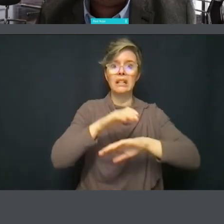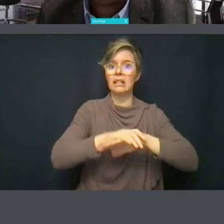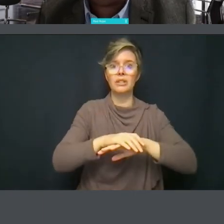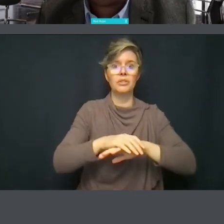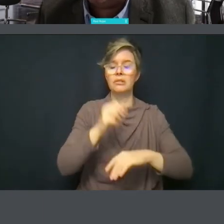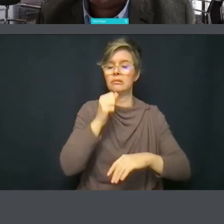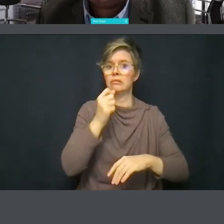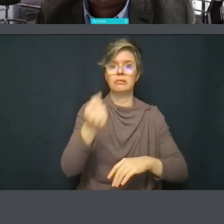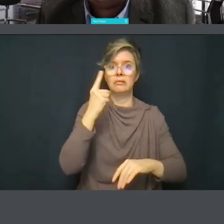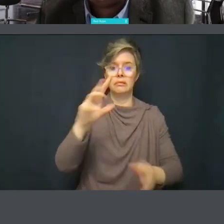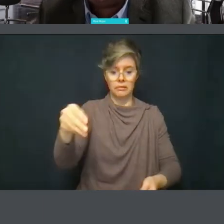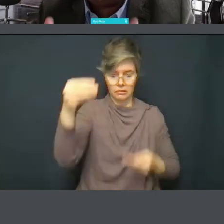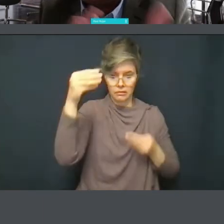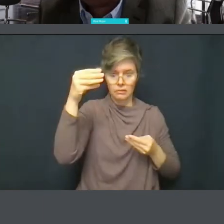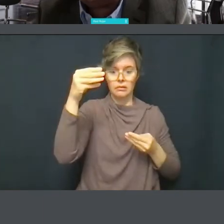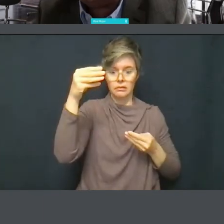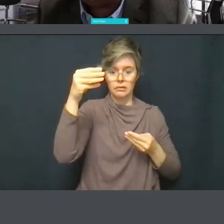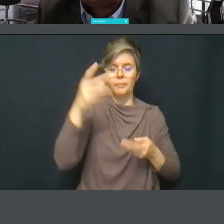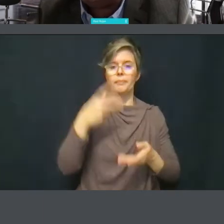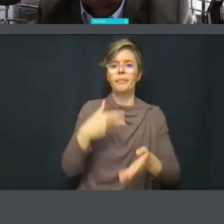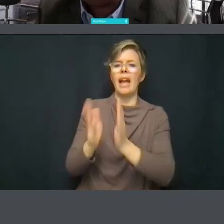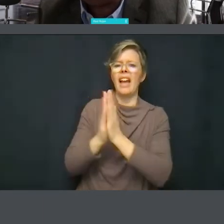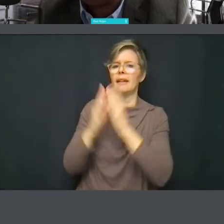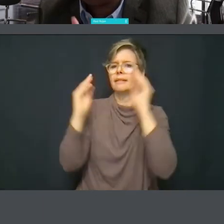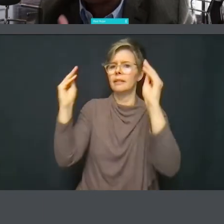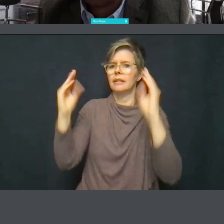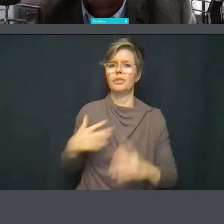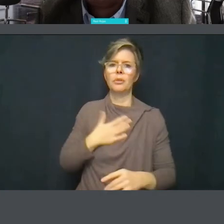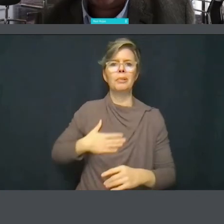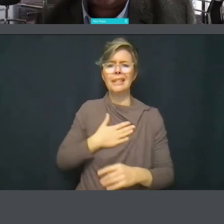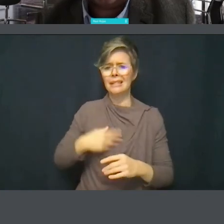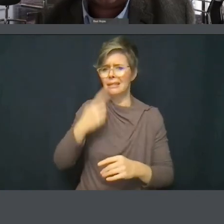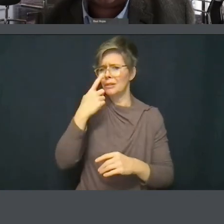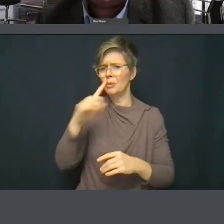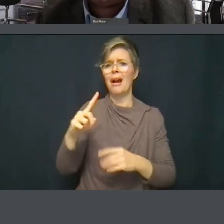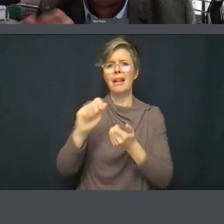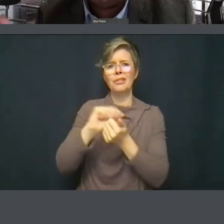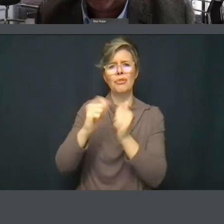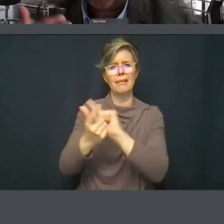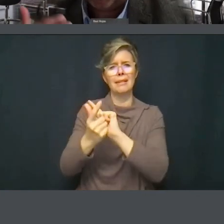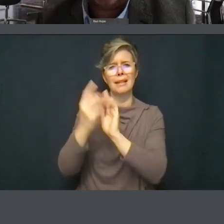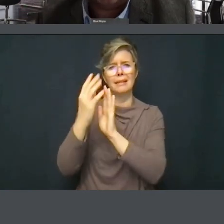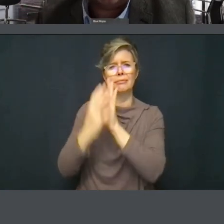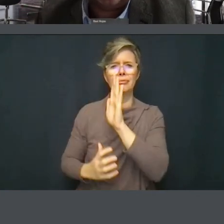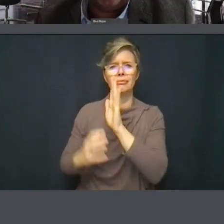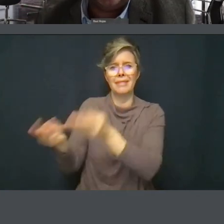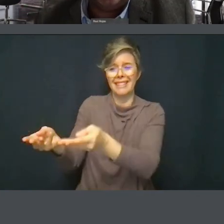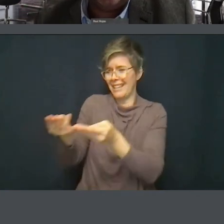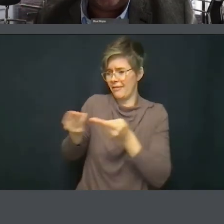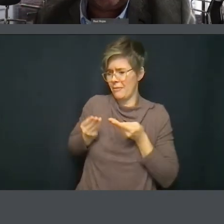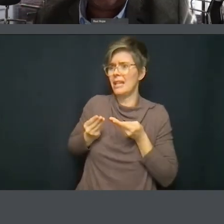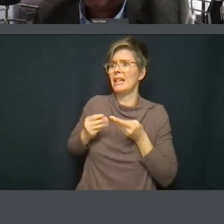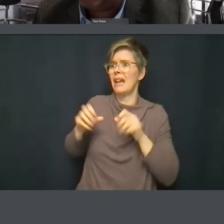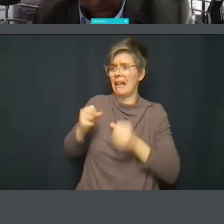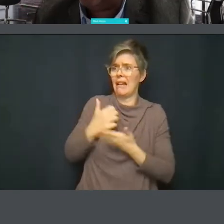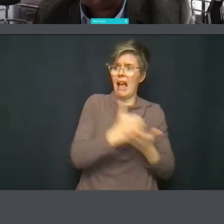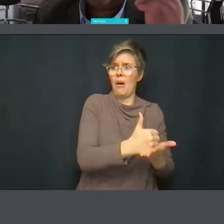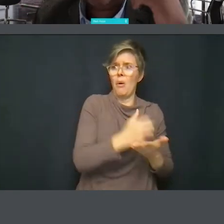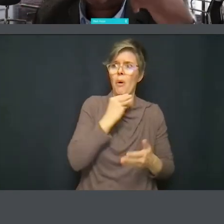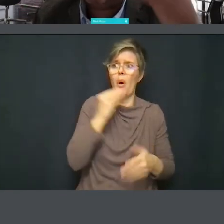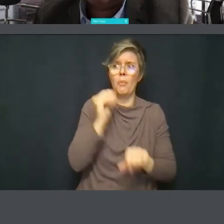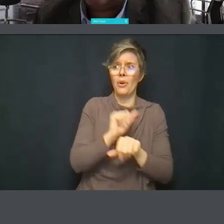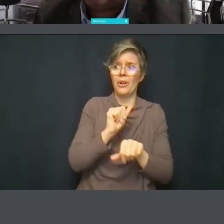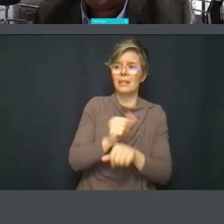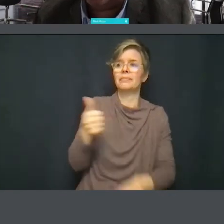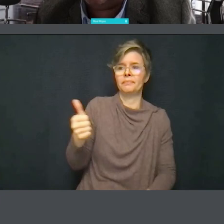possible to send a translation home, even if it's not exactly the same assignment, but just to learn the same skills, right? So you can help your child at home. And then school